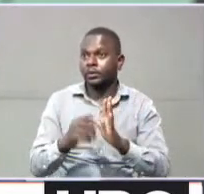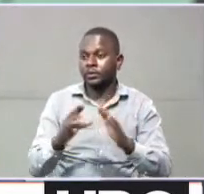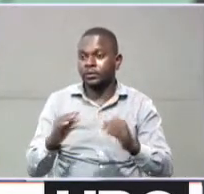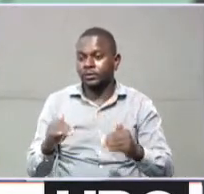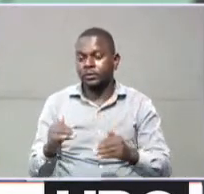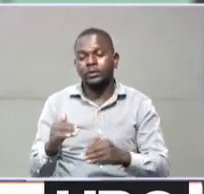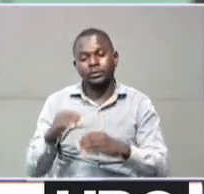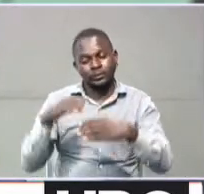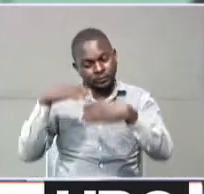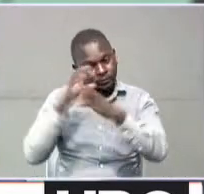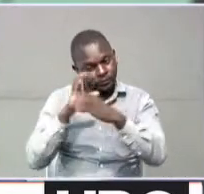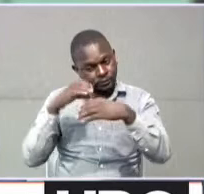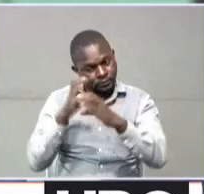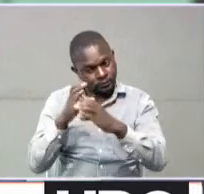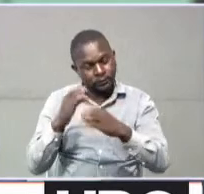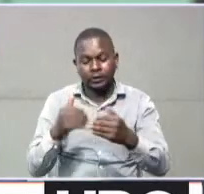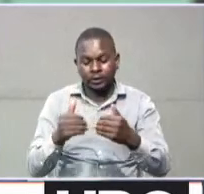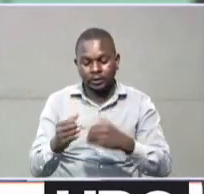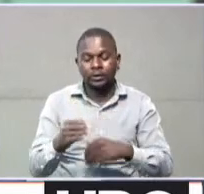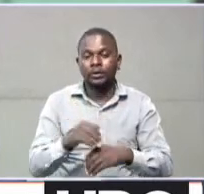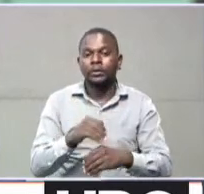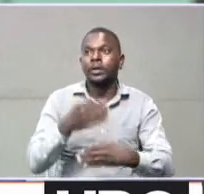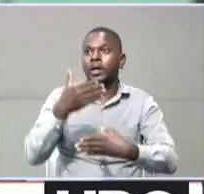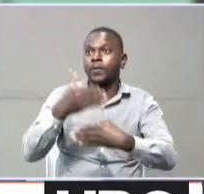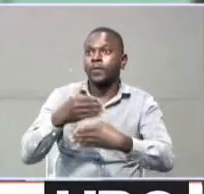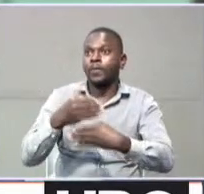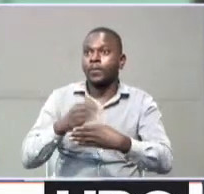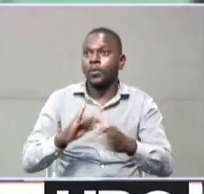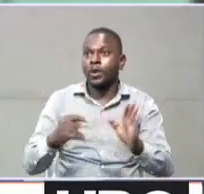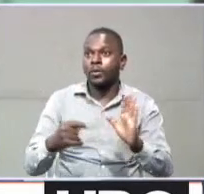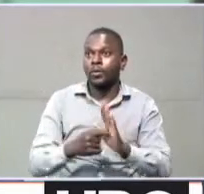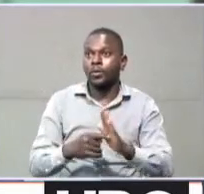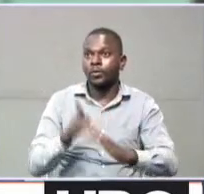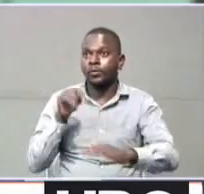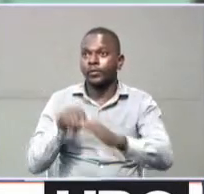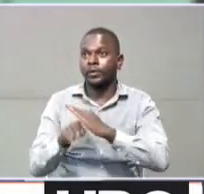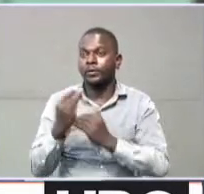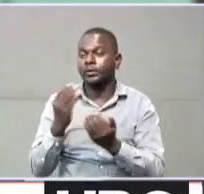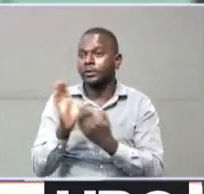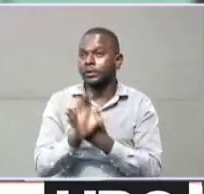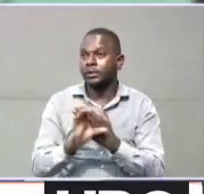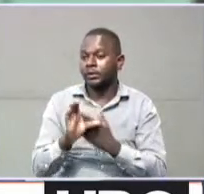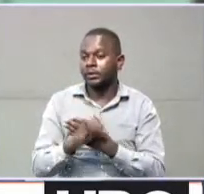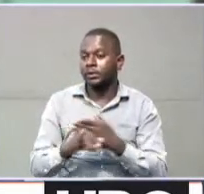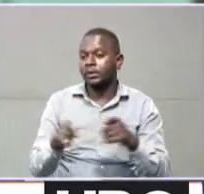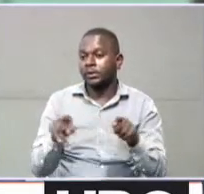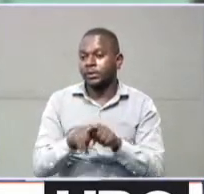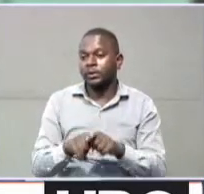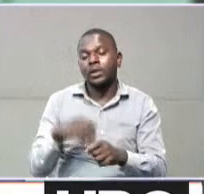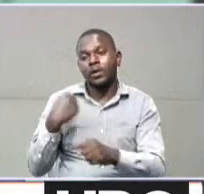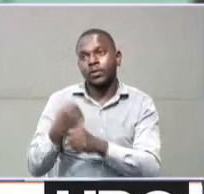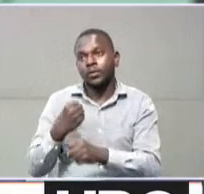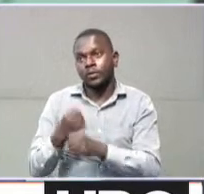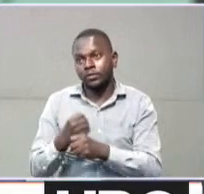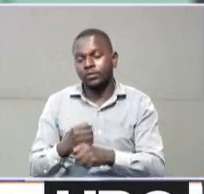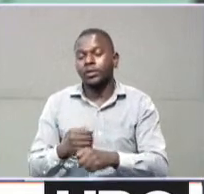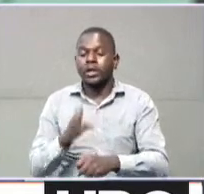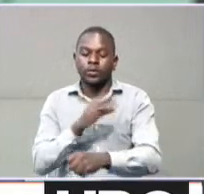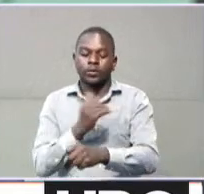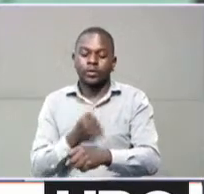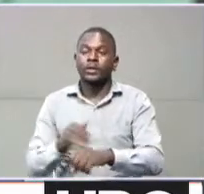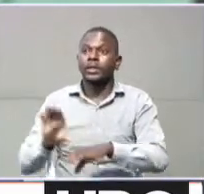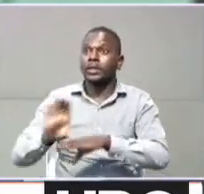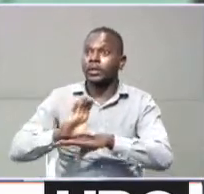screening at all points of entry we are also working with authorities in drc to